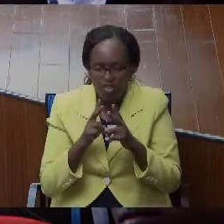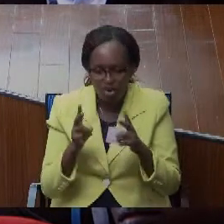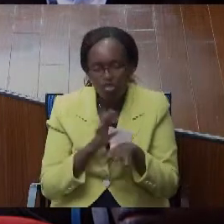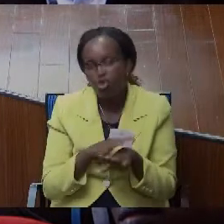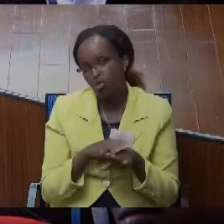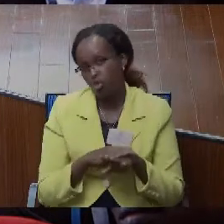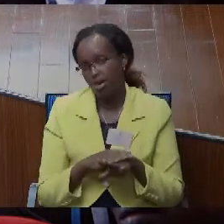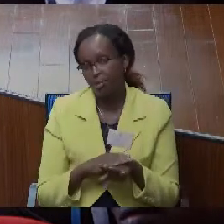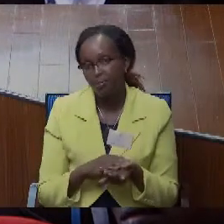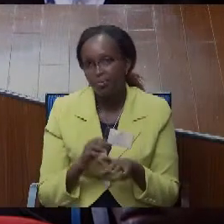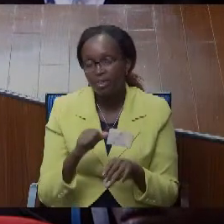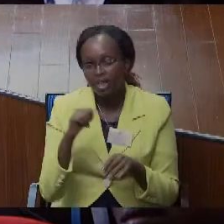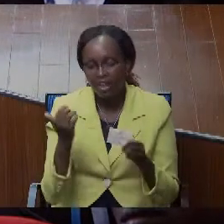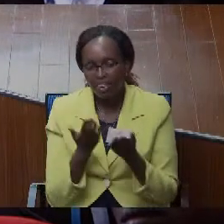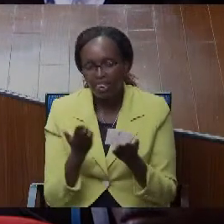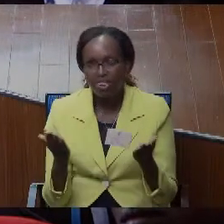liberation you already have from